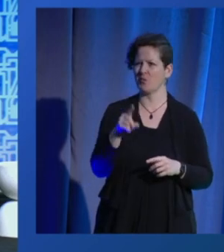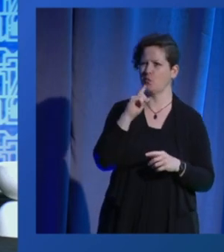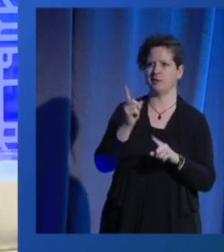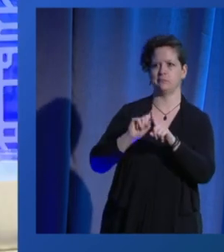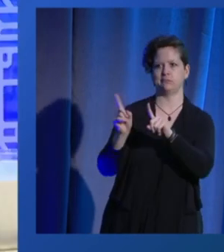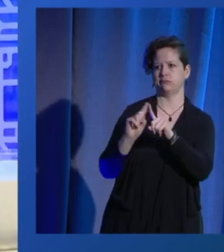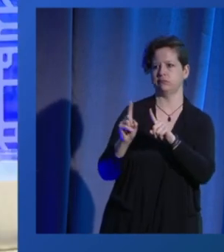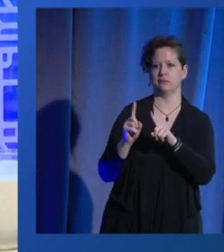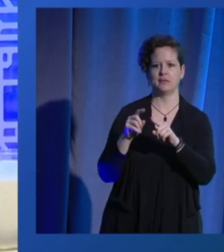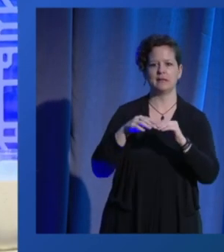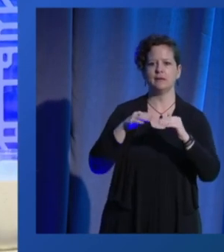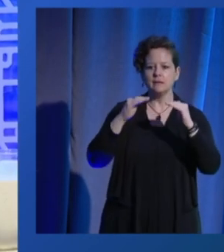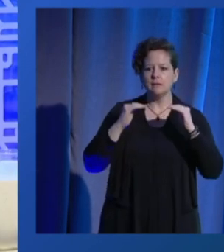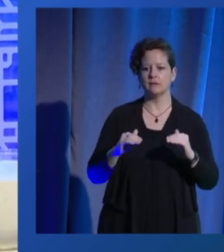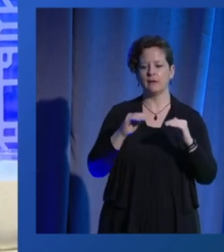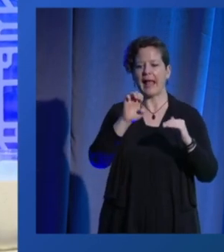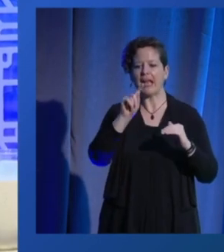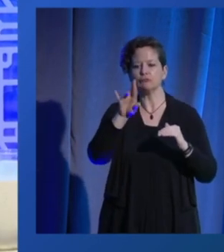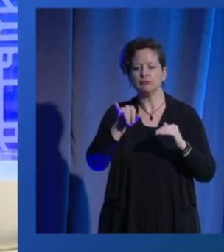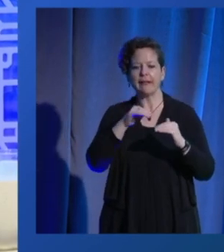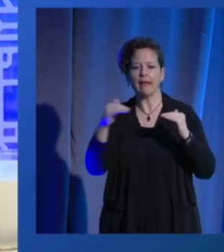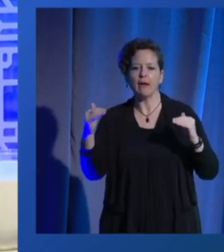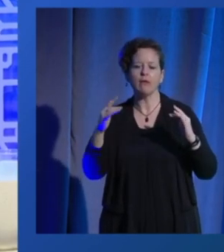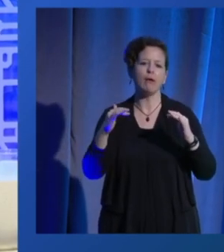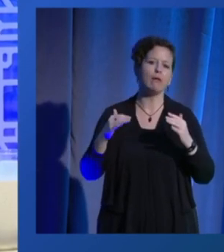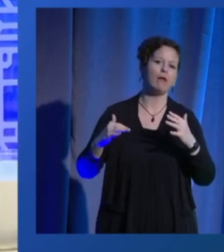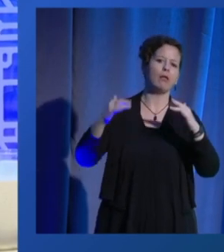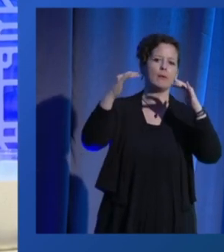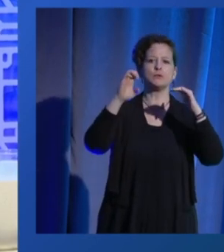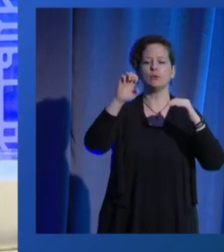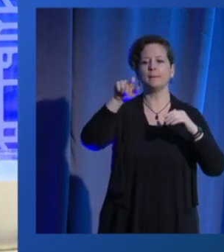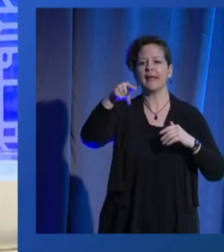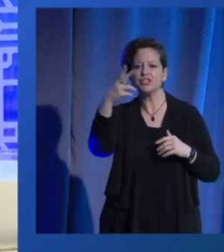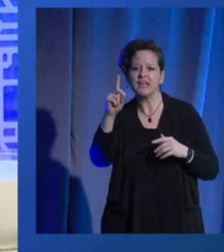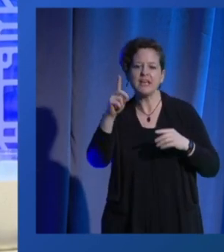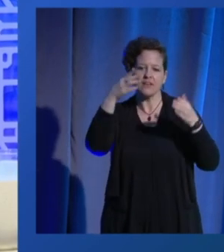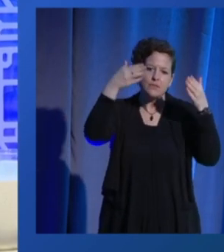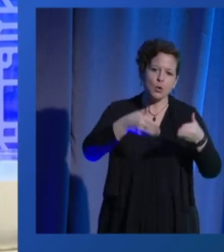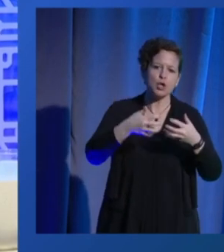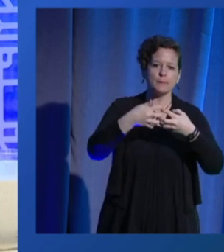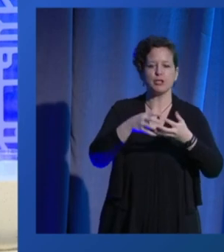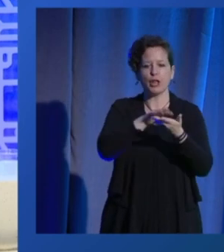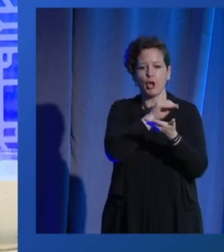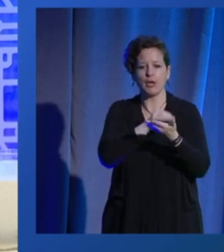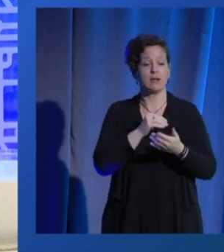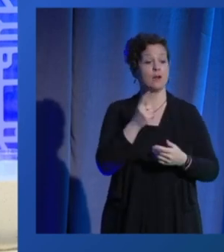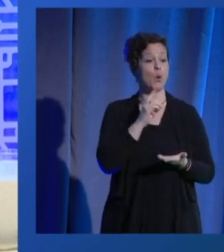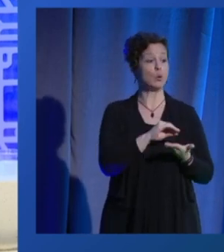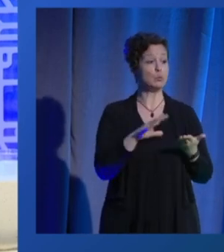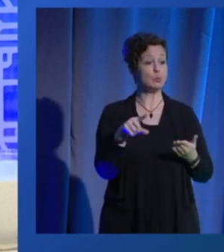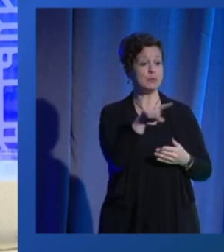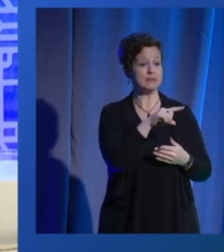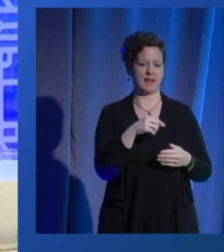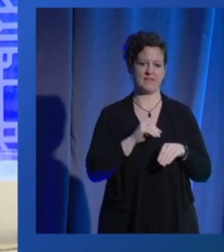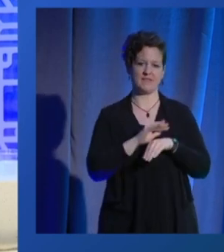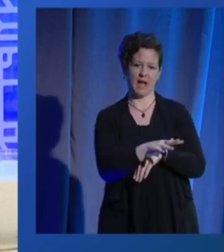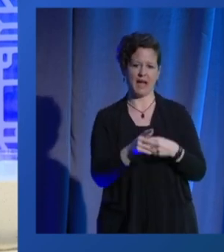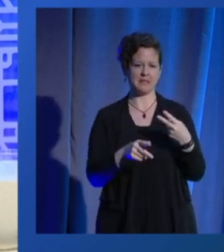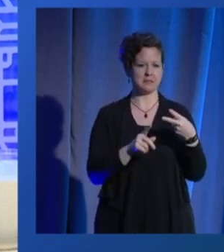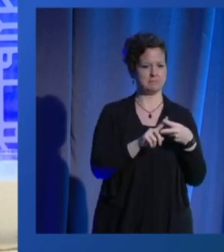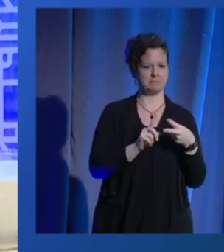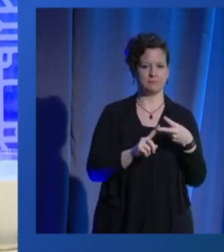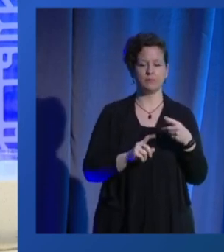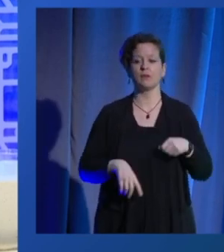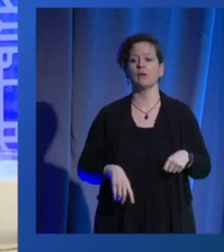entry level through uh some of the phds with machine learning engineering and my advice to students would be a couple of things